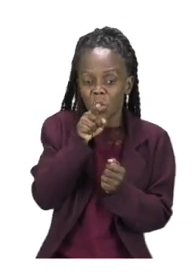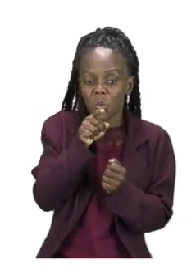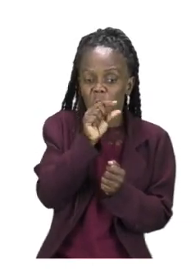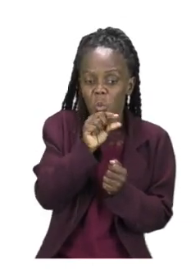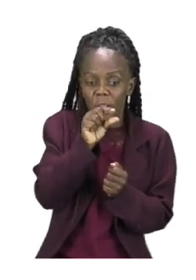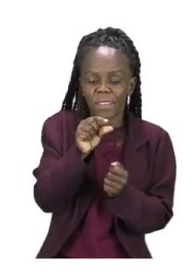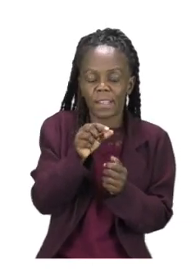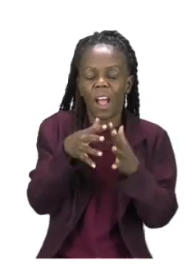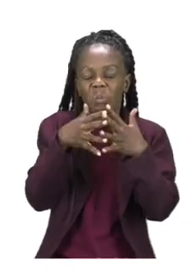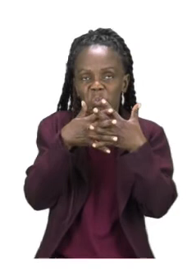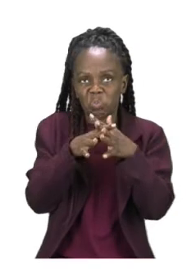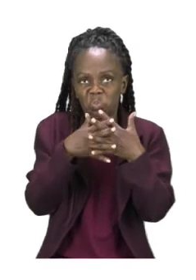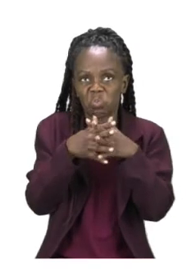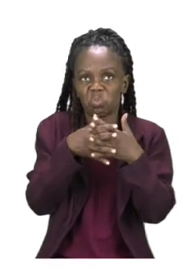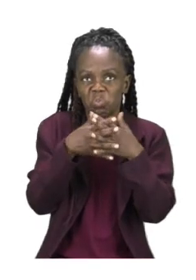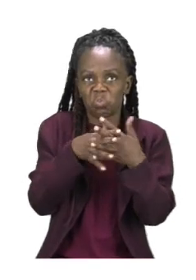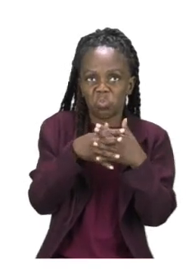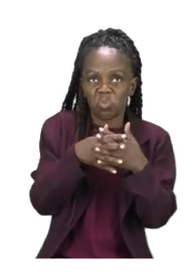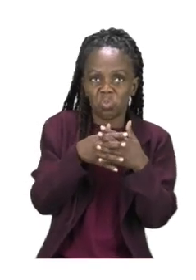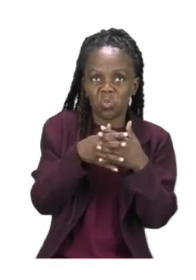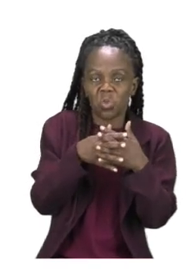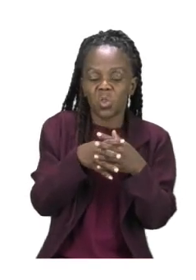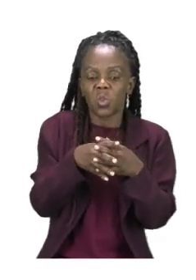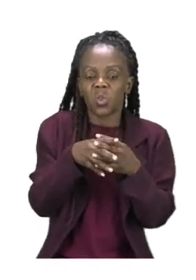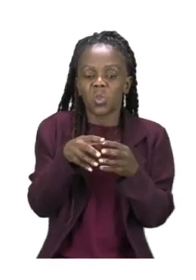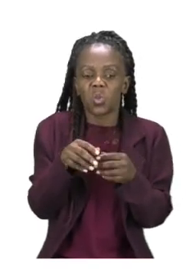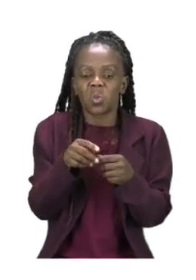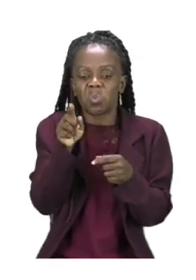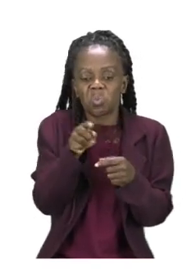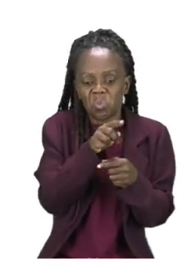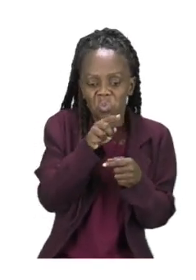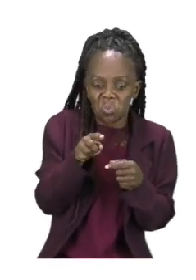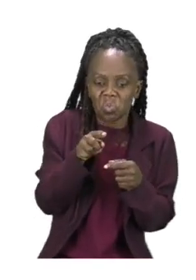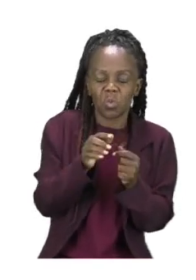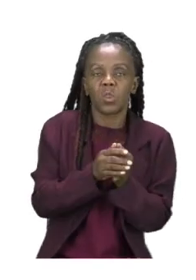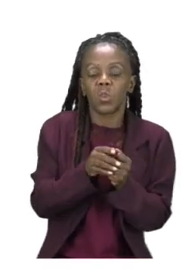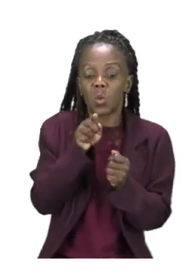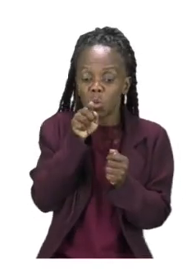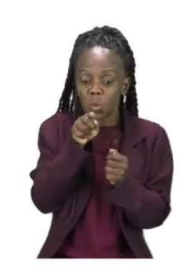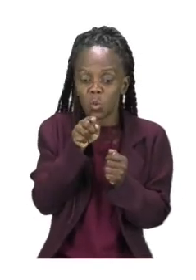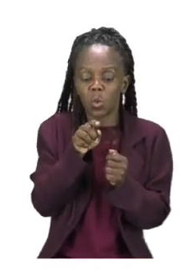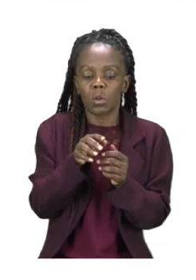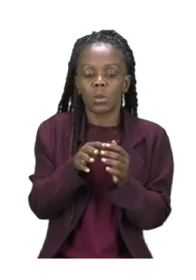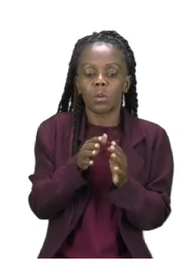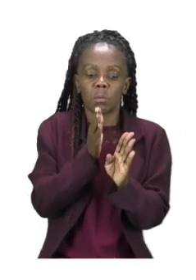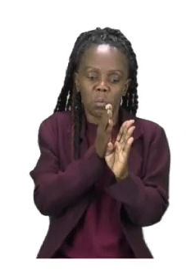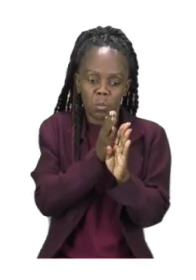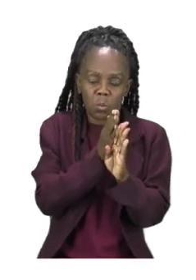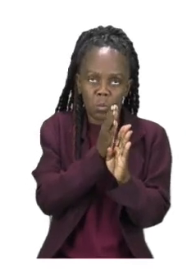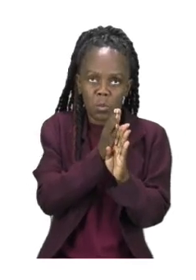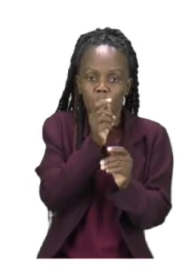you can see that they are in their incorrect order. So you are going